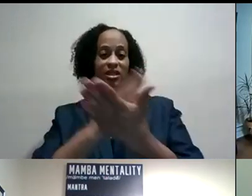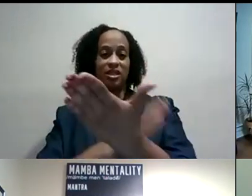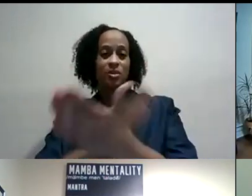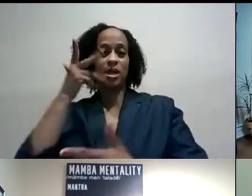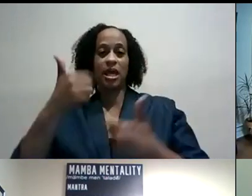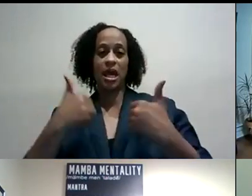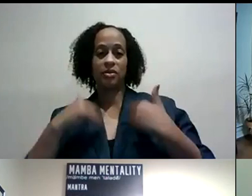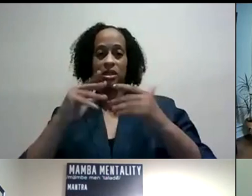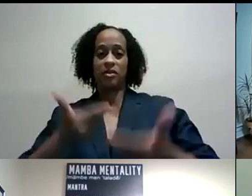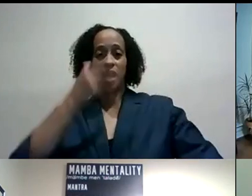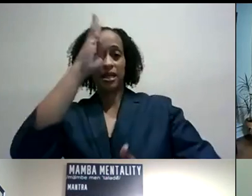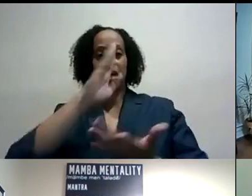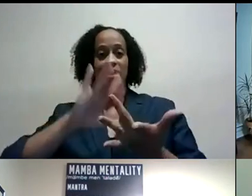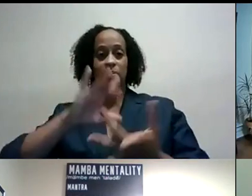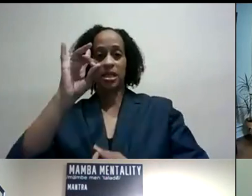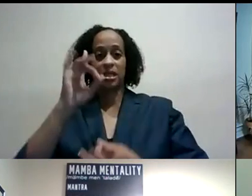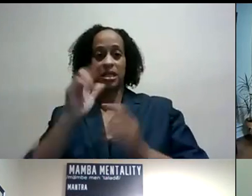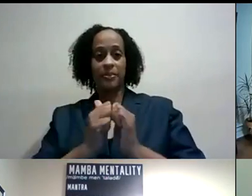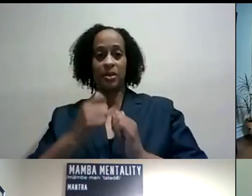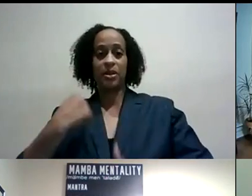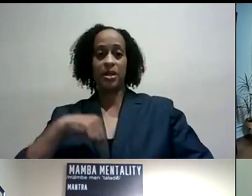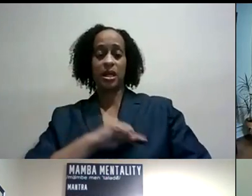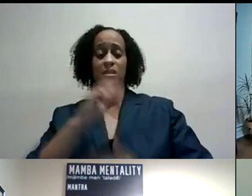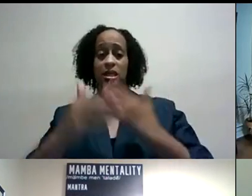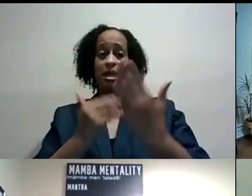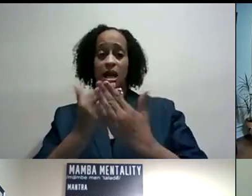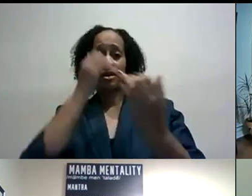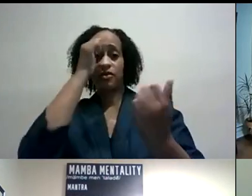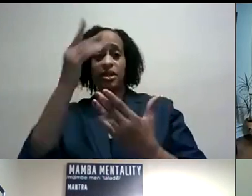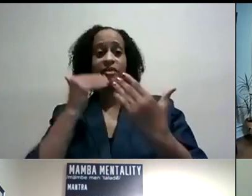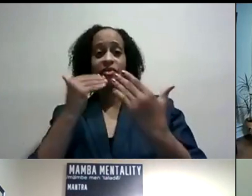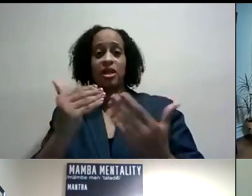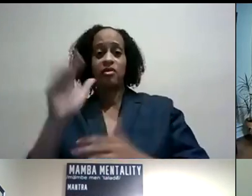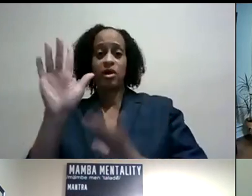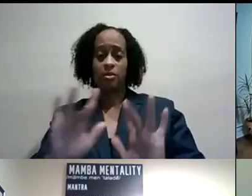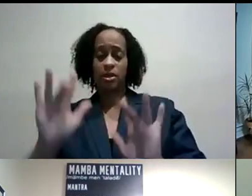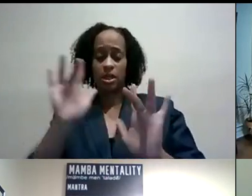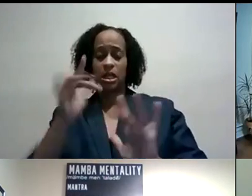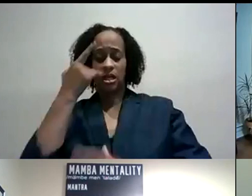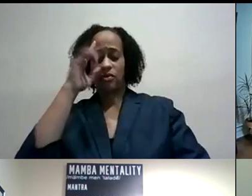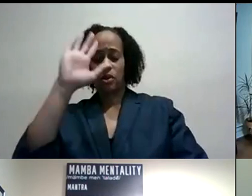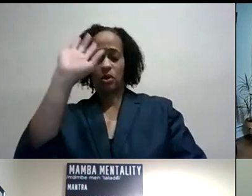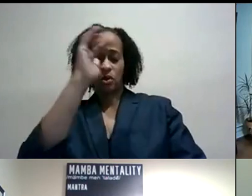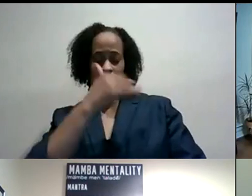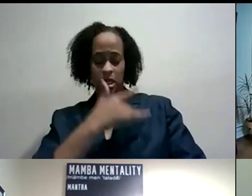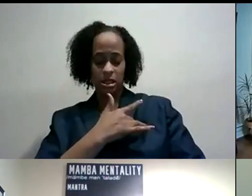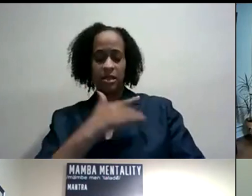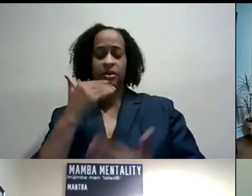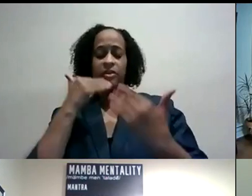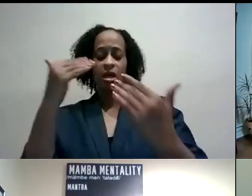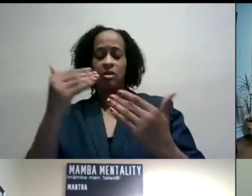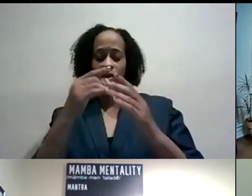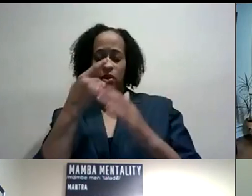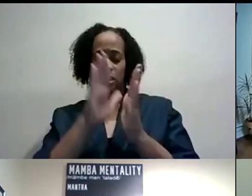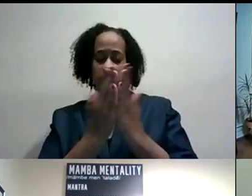Let's invite God's presence to be with us. Our kind Father, thank you. Thank you for your mercy and for your grace. Thank you for this book